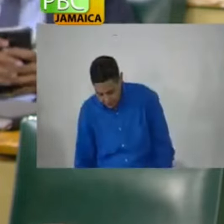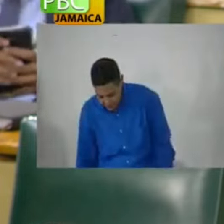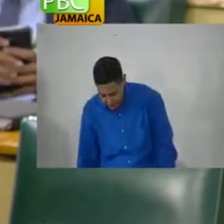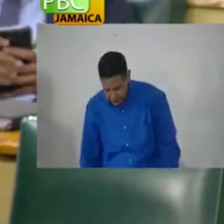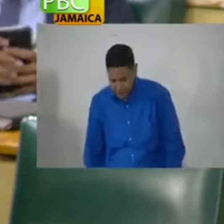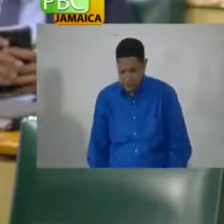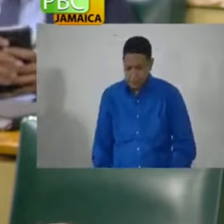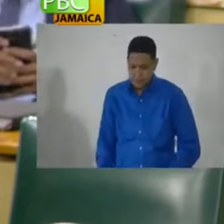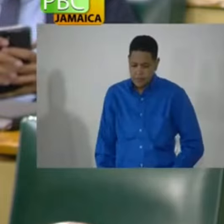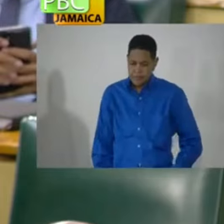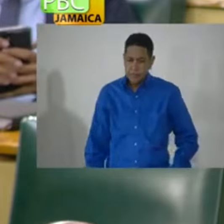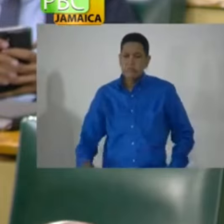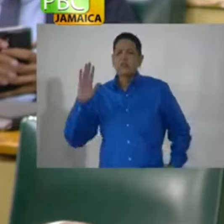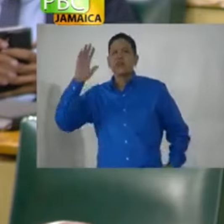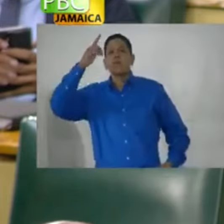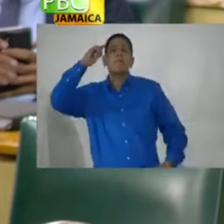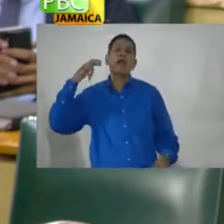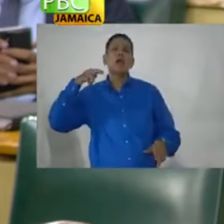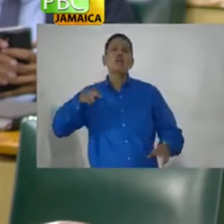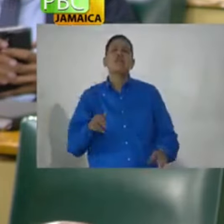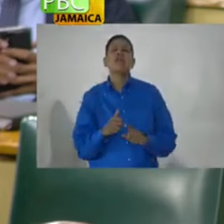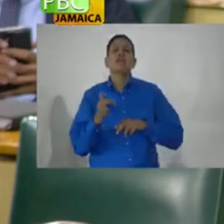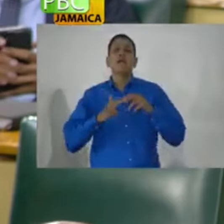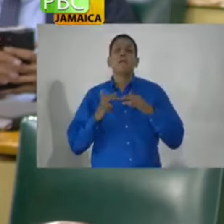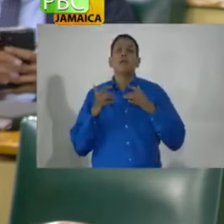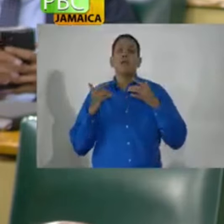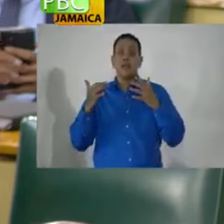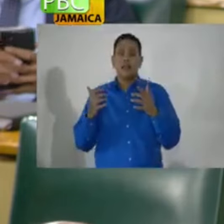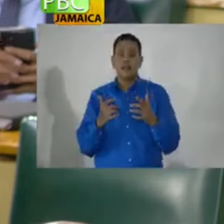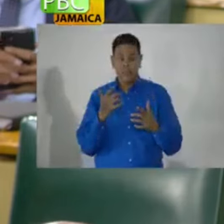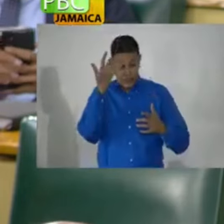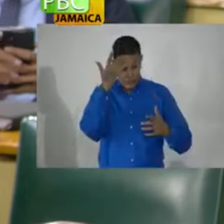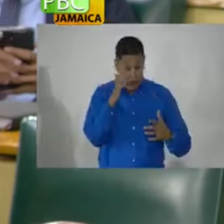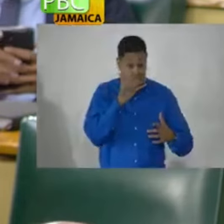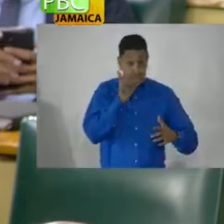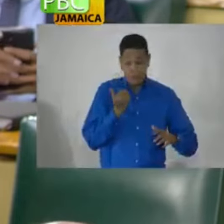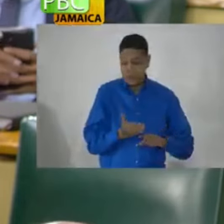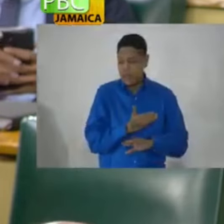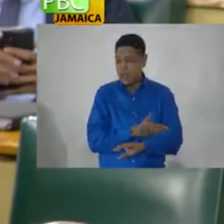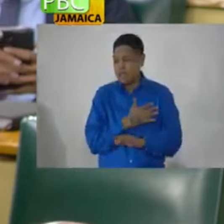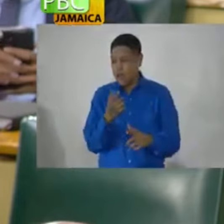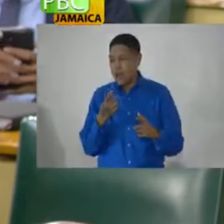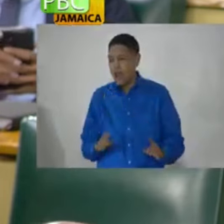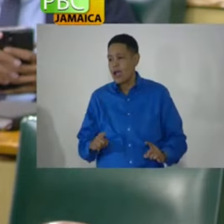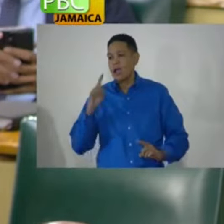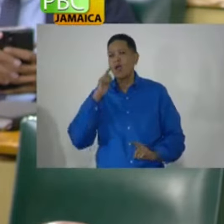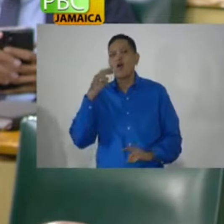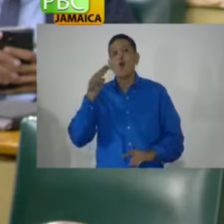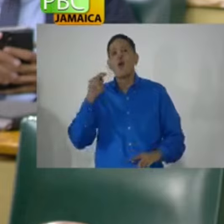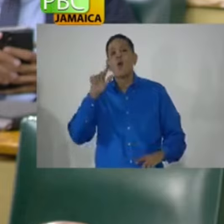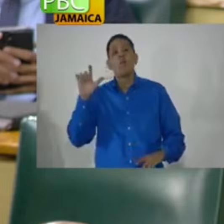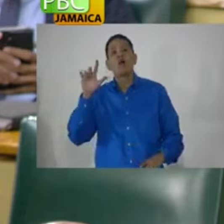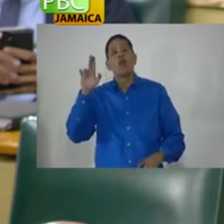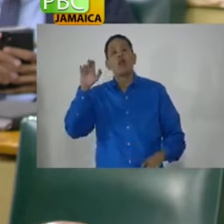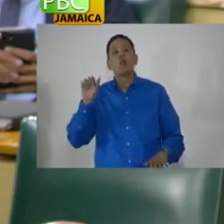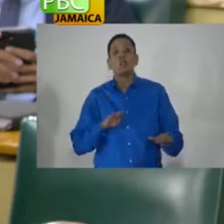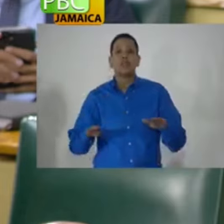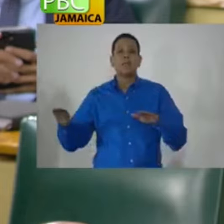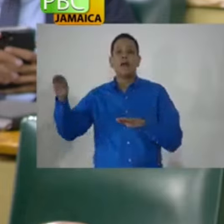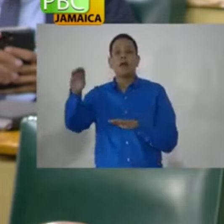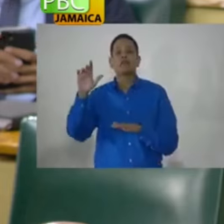And it will be Black River rebuilding forward smarter and better. Hopewell and Lucy Bypass